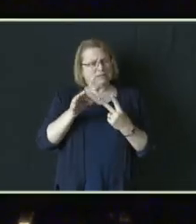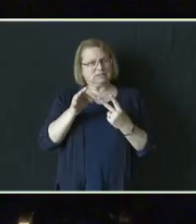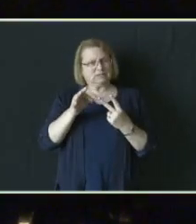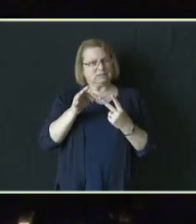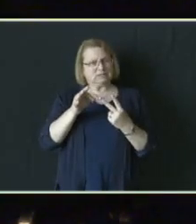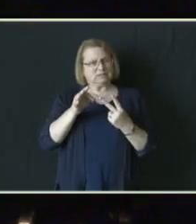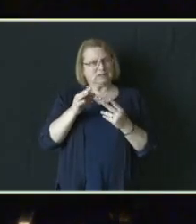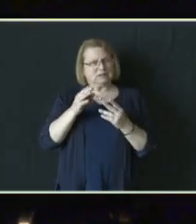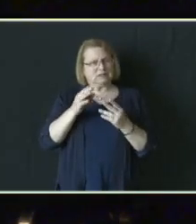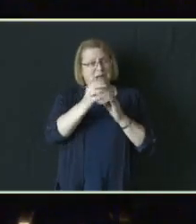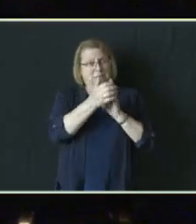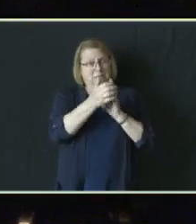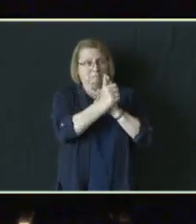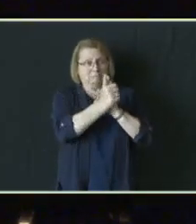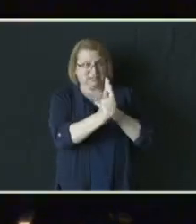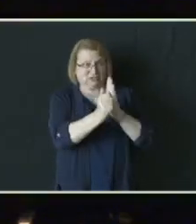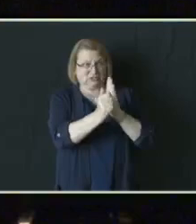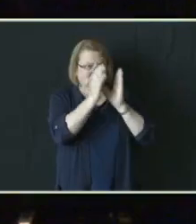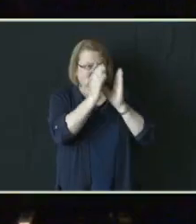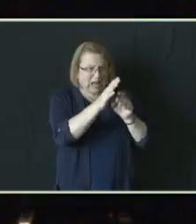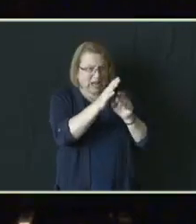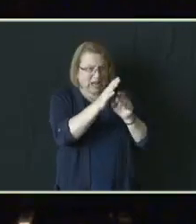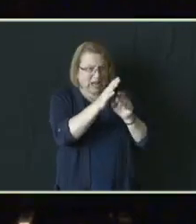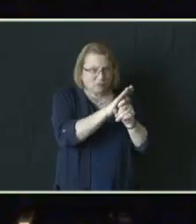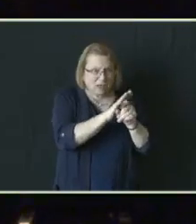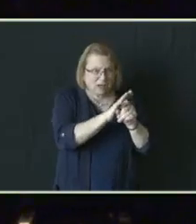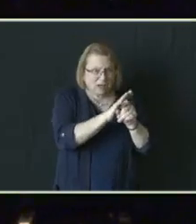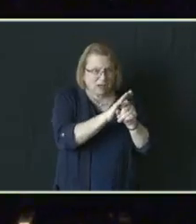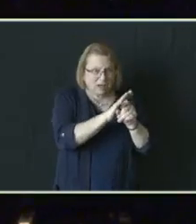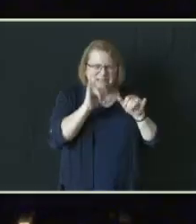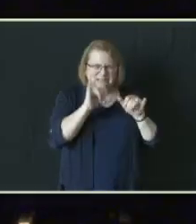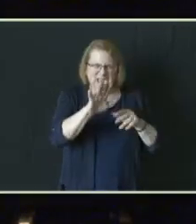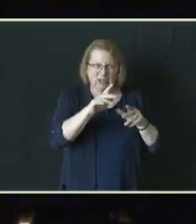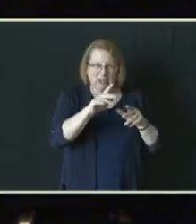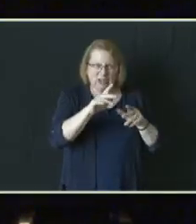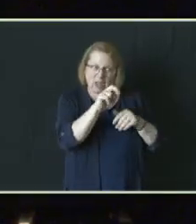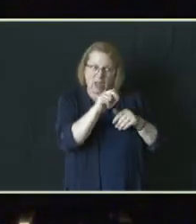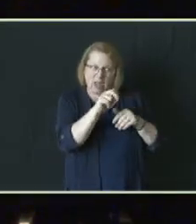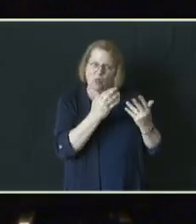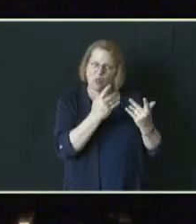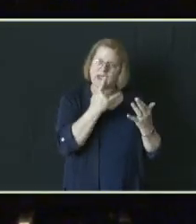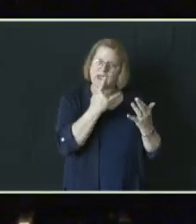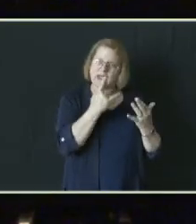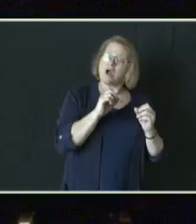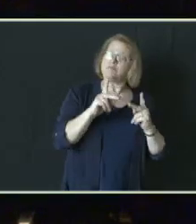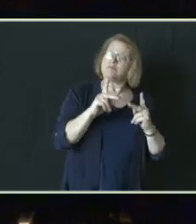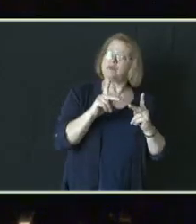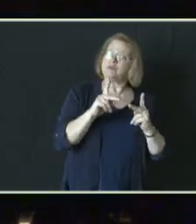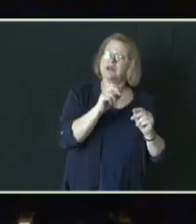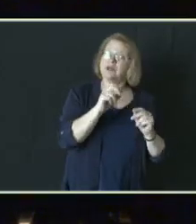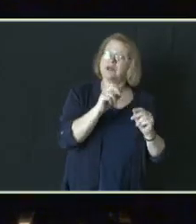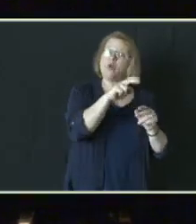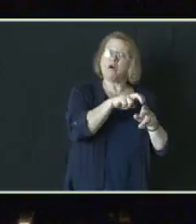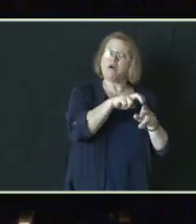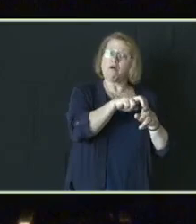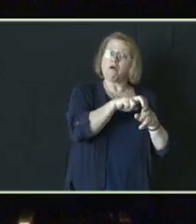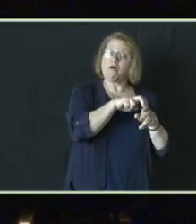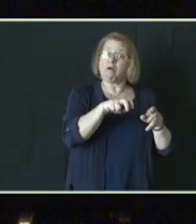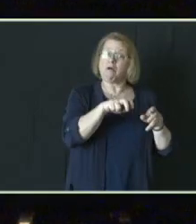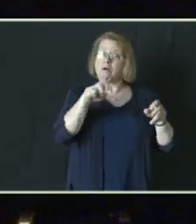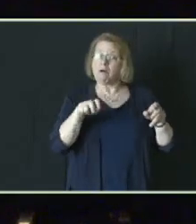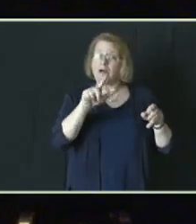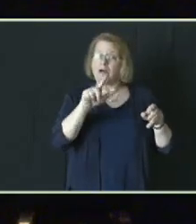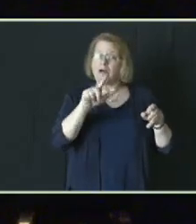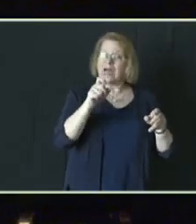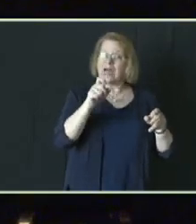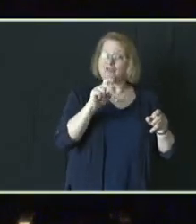master a given discipline, and wait for the next promotional opportunity, or take lateral assignments that afforded